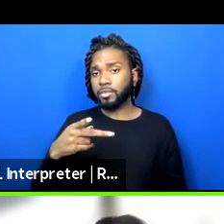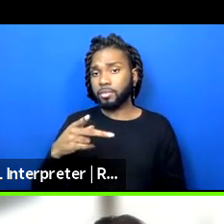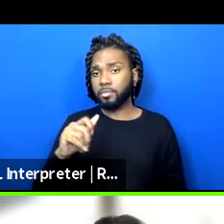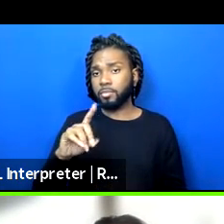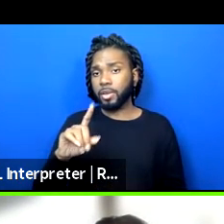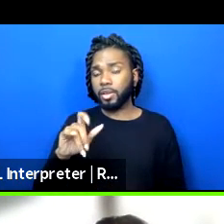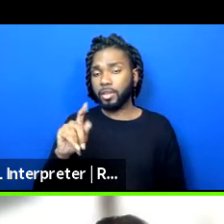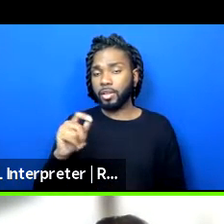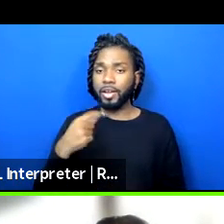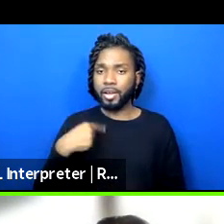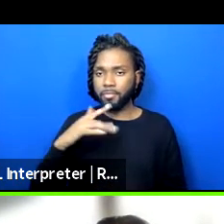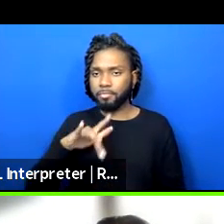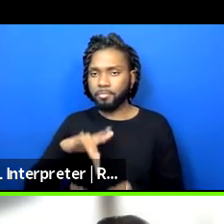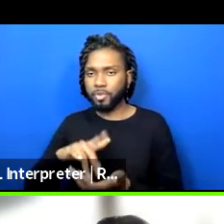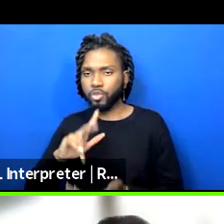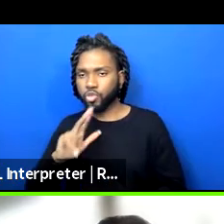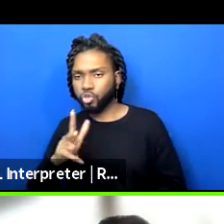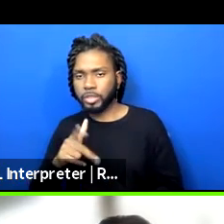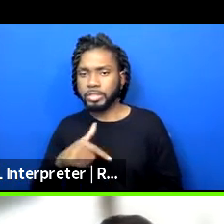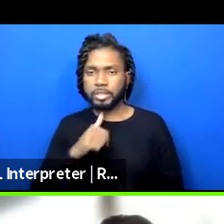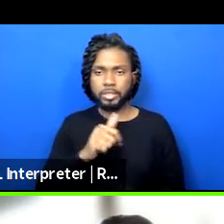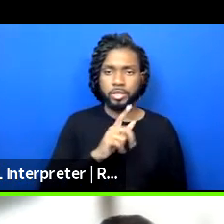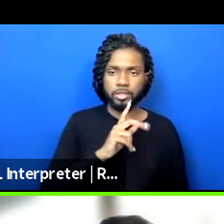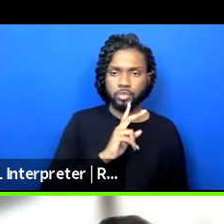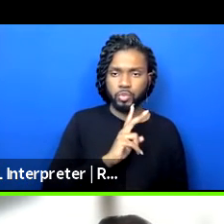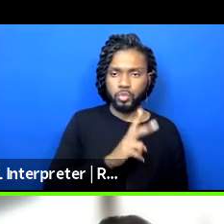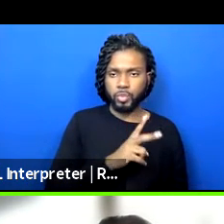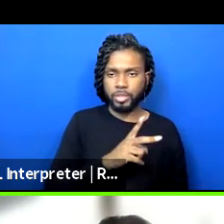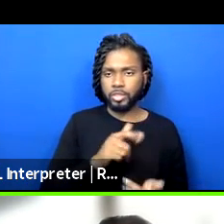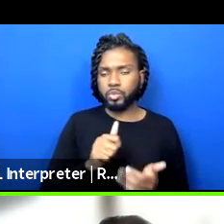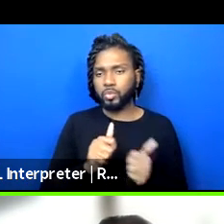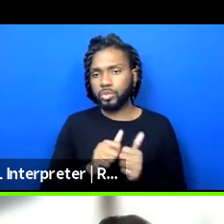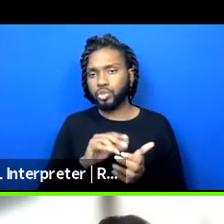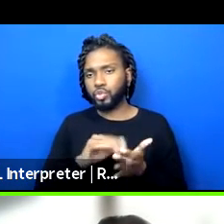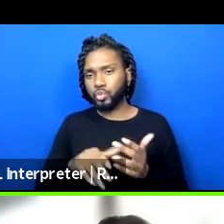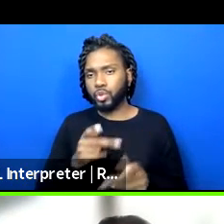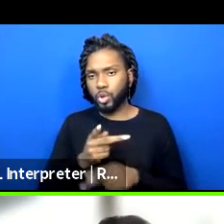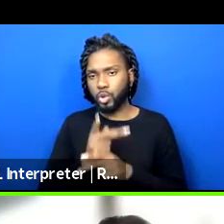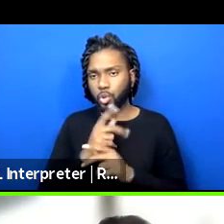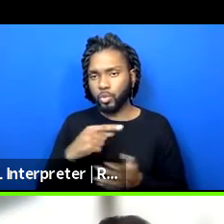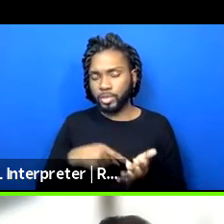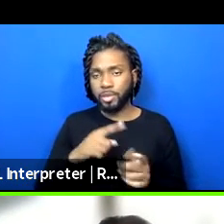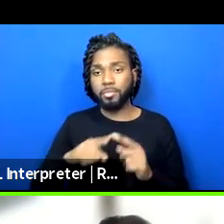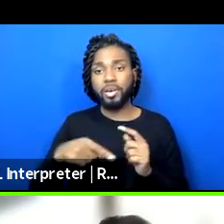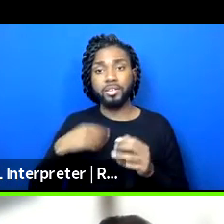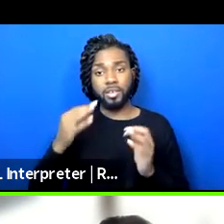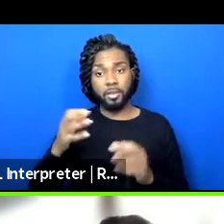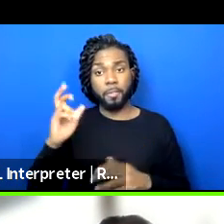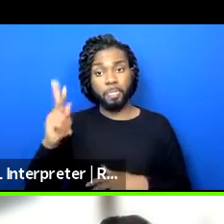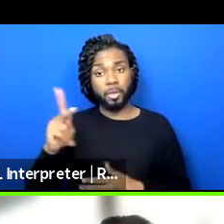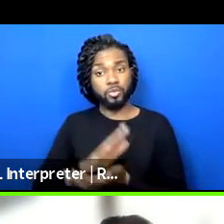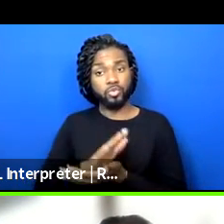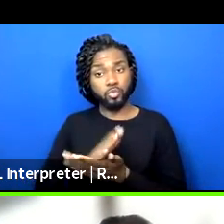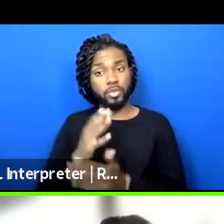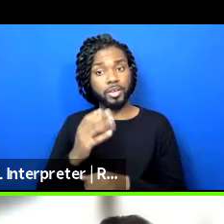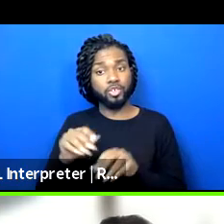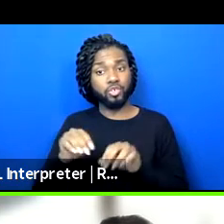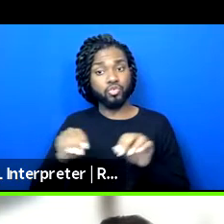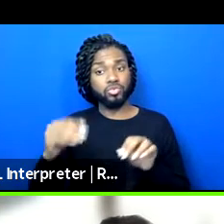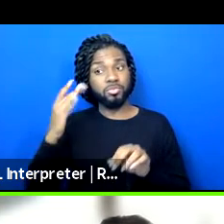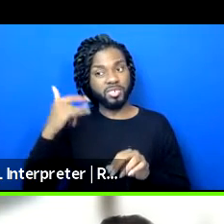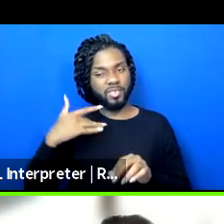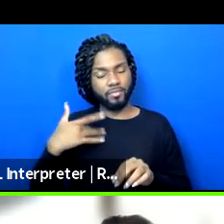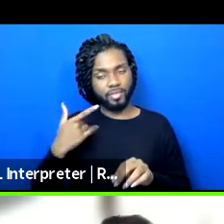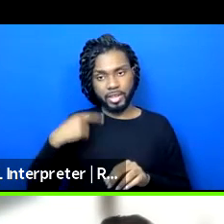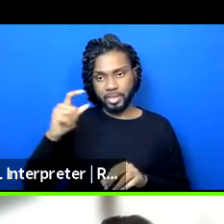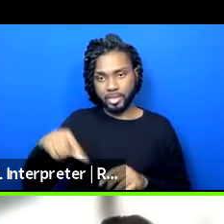I'm not in my 20s with arts student loan debt. I went back to school to get a degree because I know I needed it and I wanted